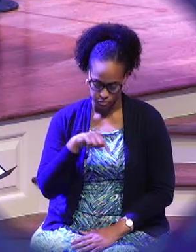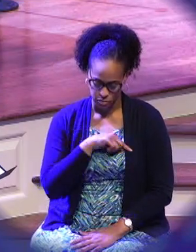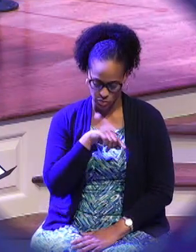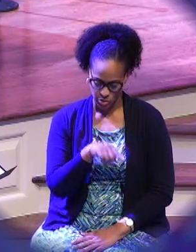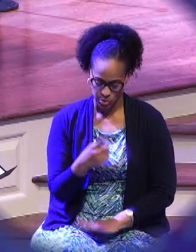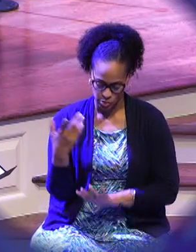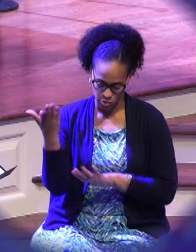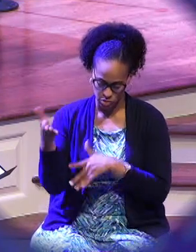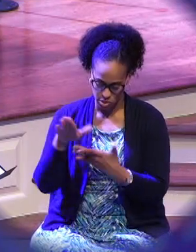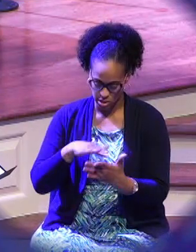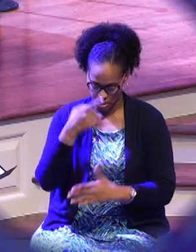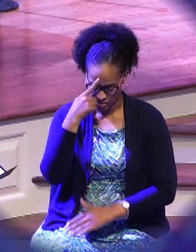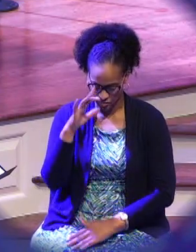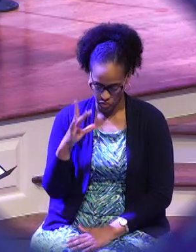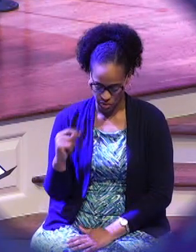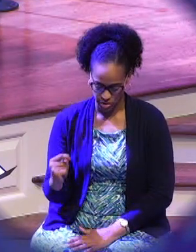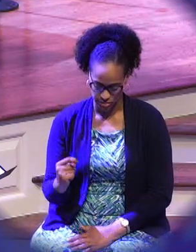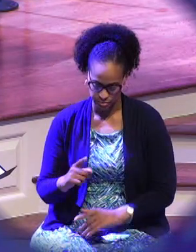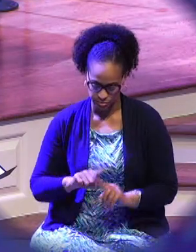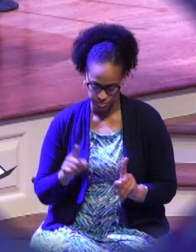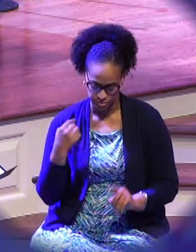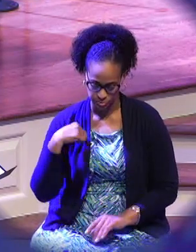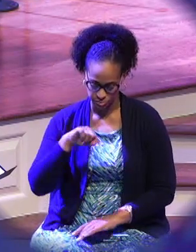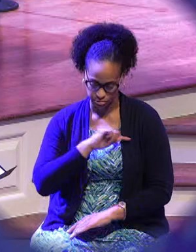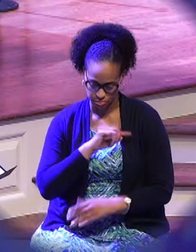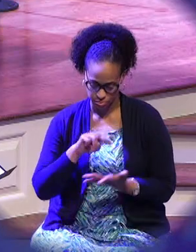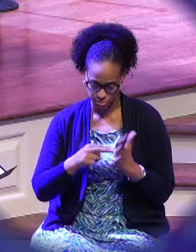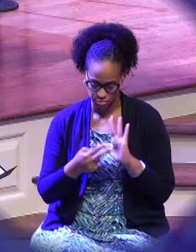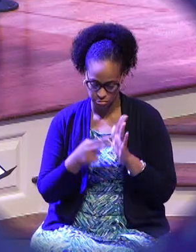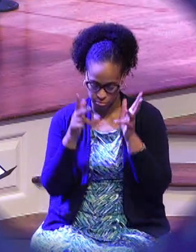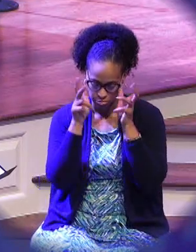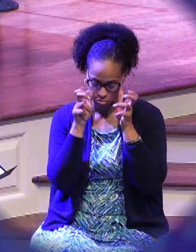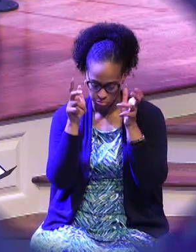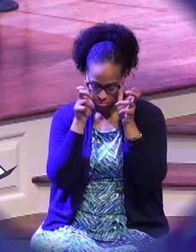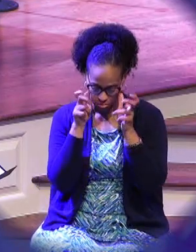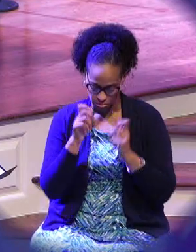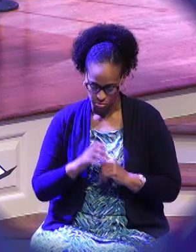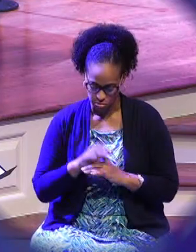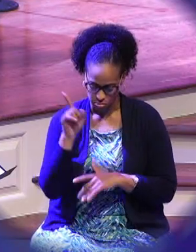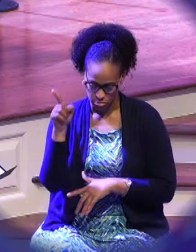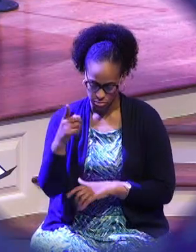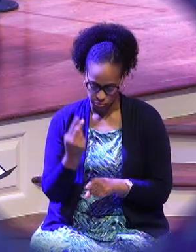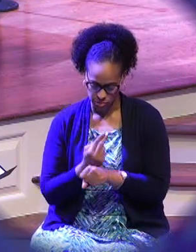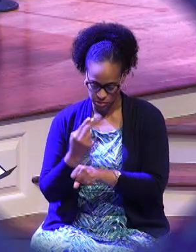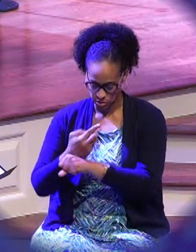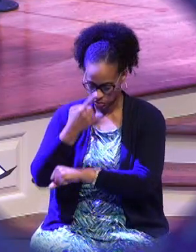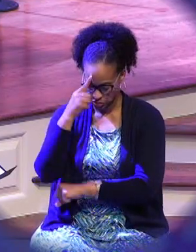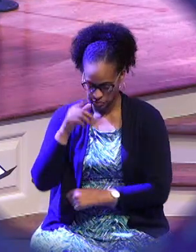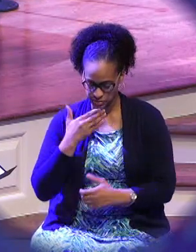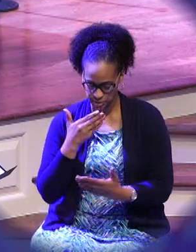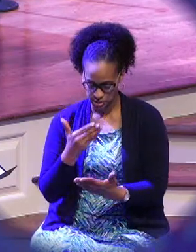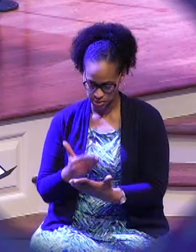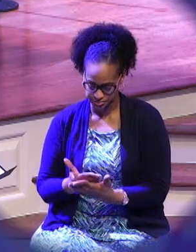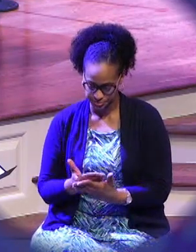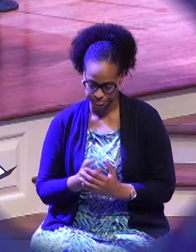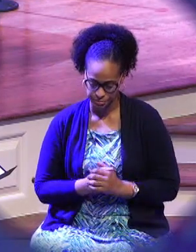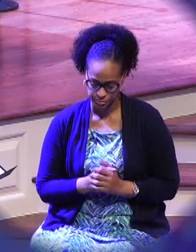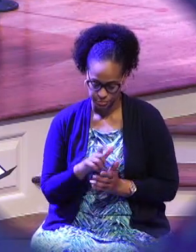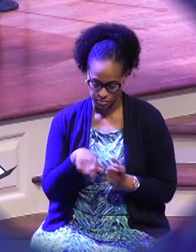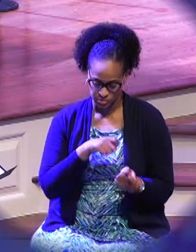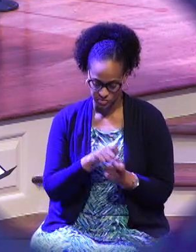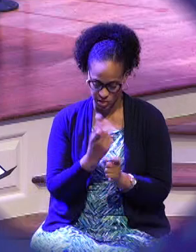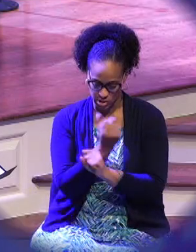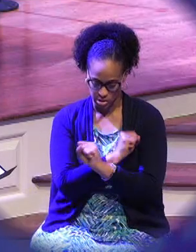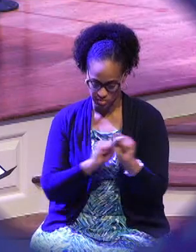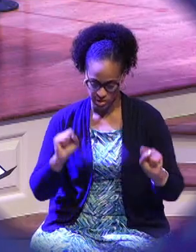to death for it. But what we meant for evil, you have used for good, the very